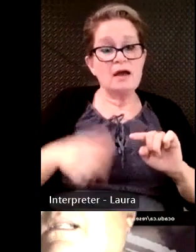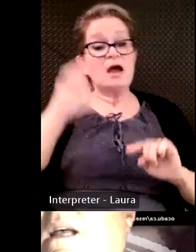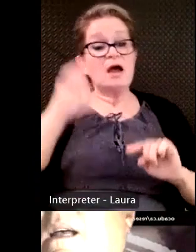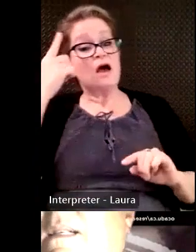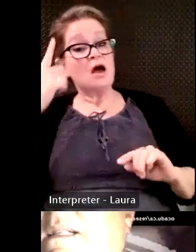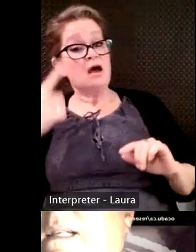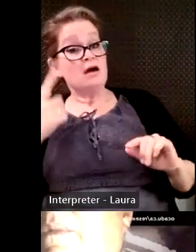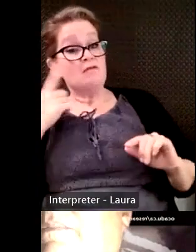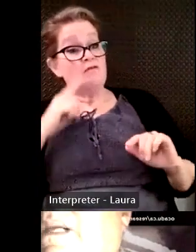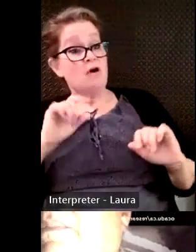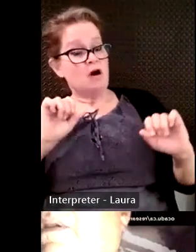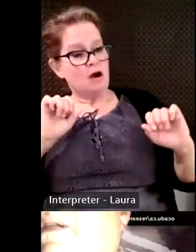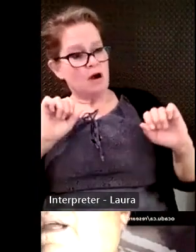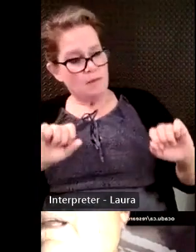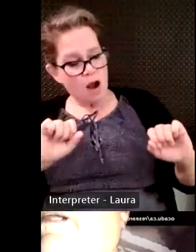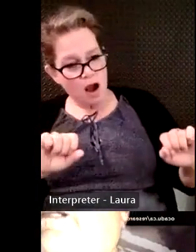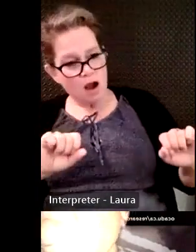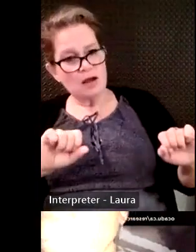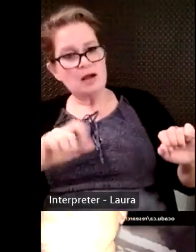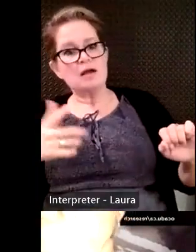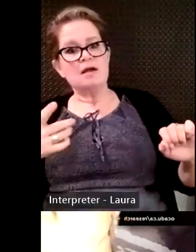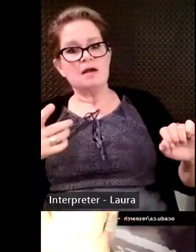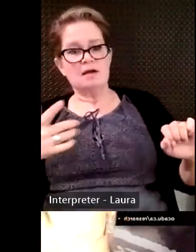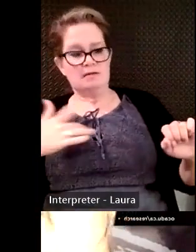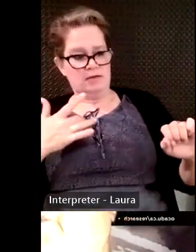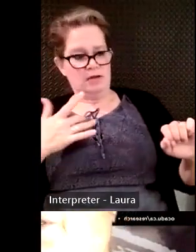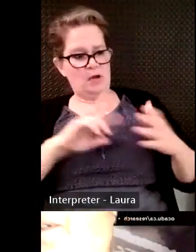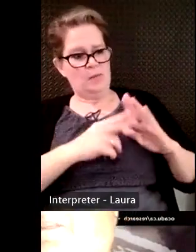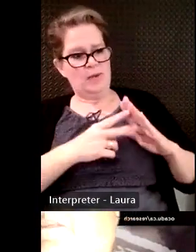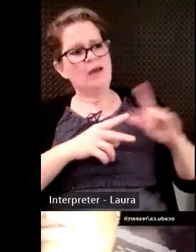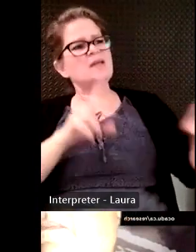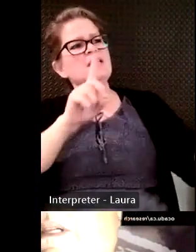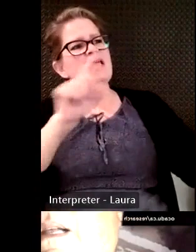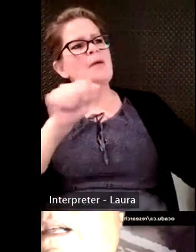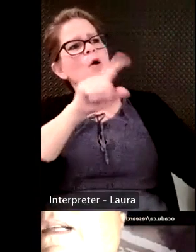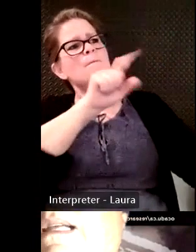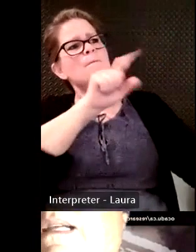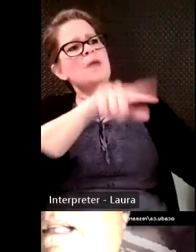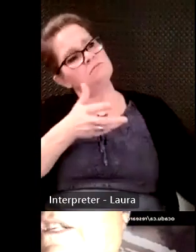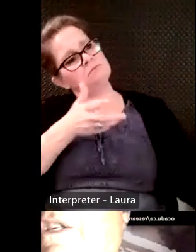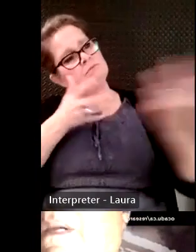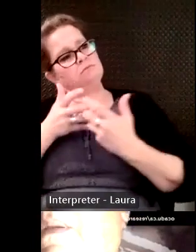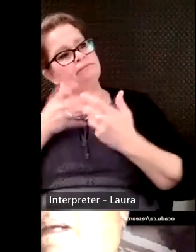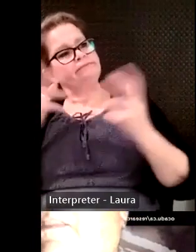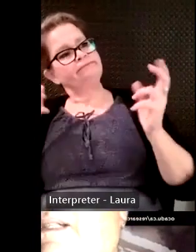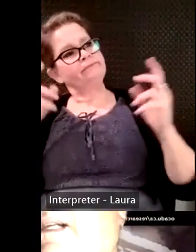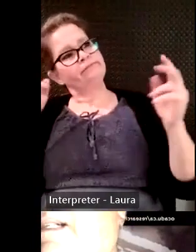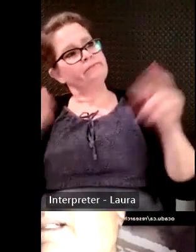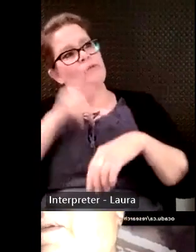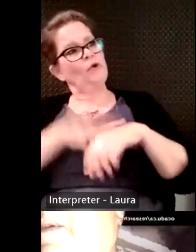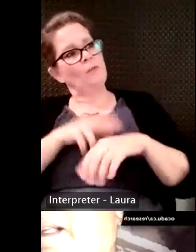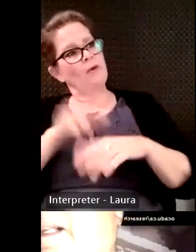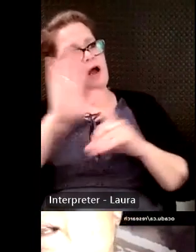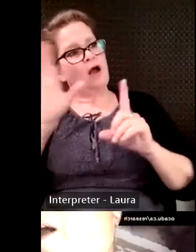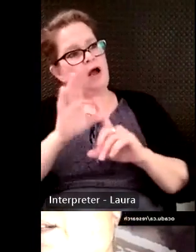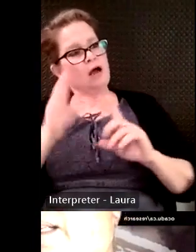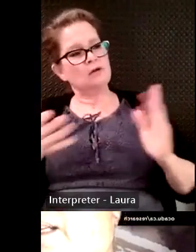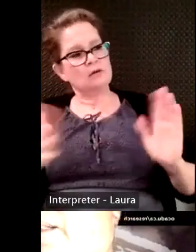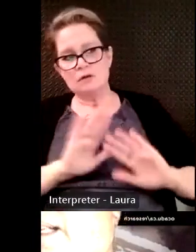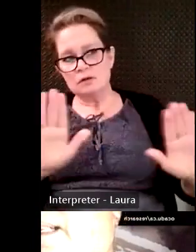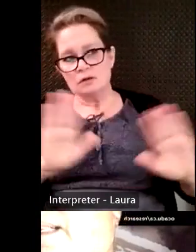simply slide disabled people into normative culture. Leah Lakshmi Pyapsna